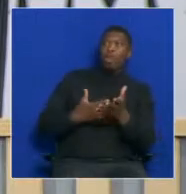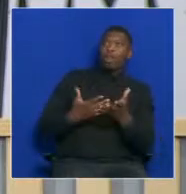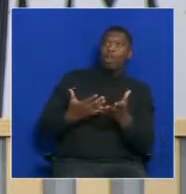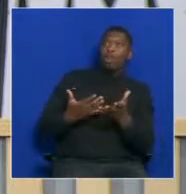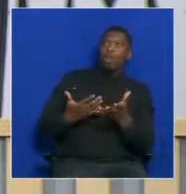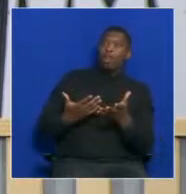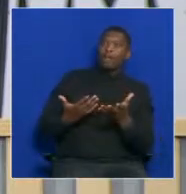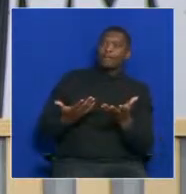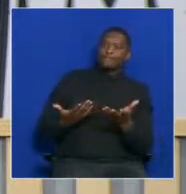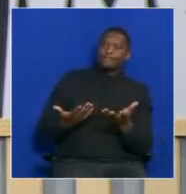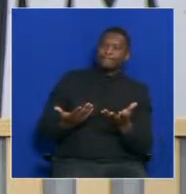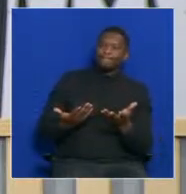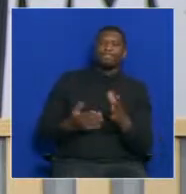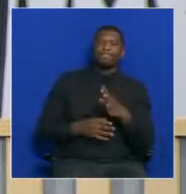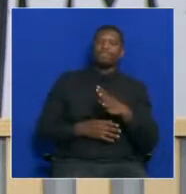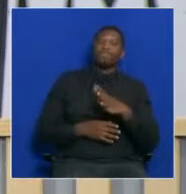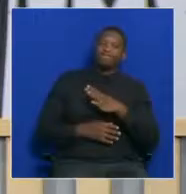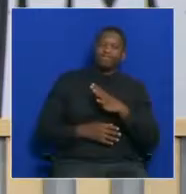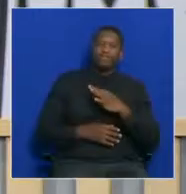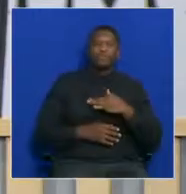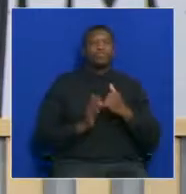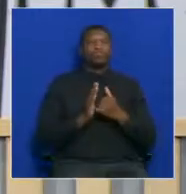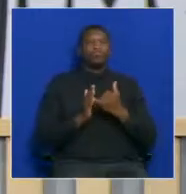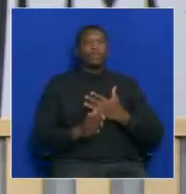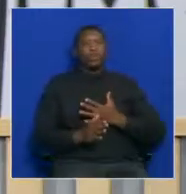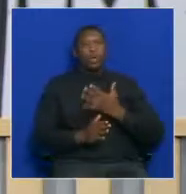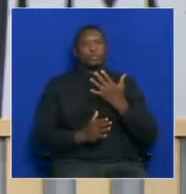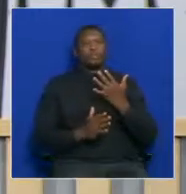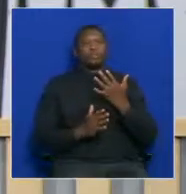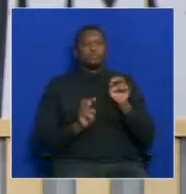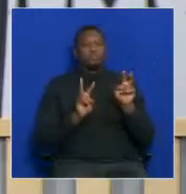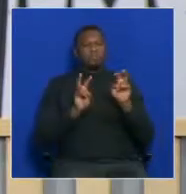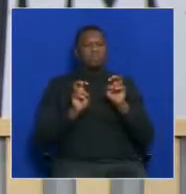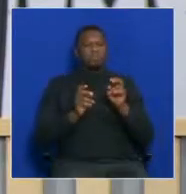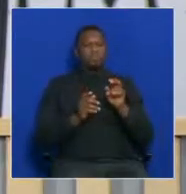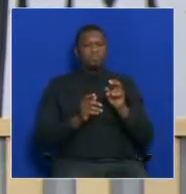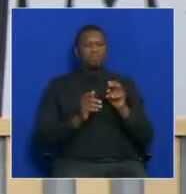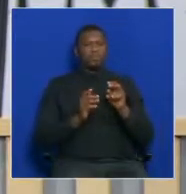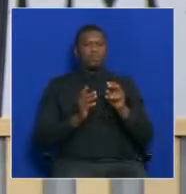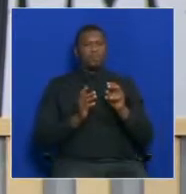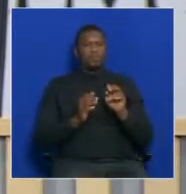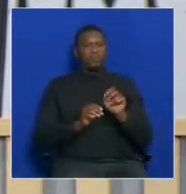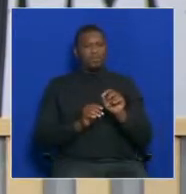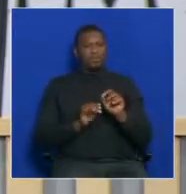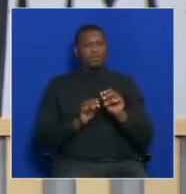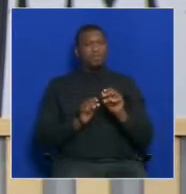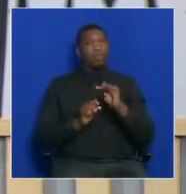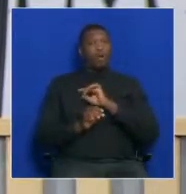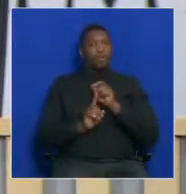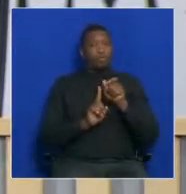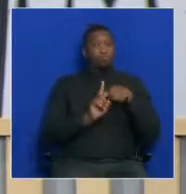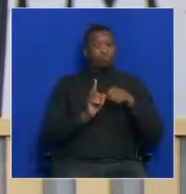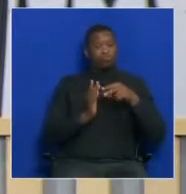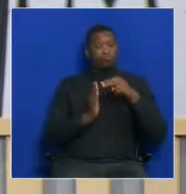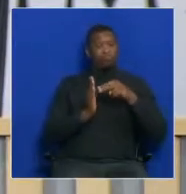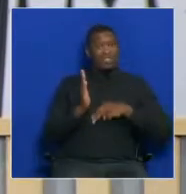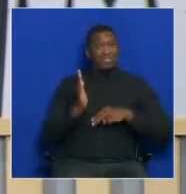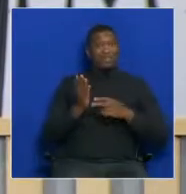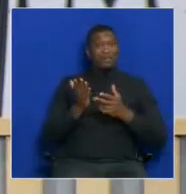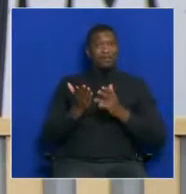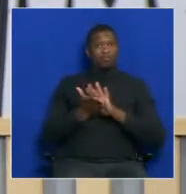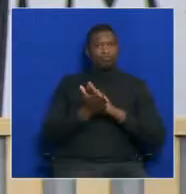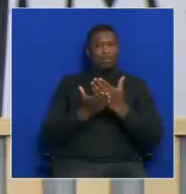All I wanted was Okay. a reader of the transcript must know what Blue Lights Matter you are talking